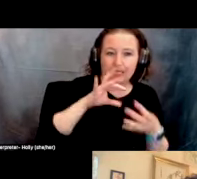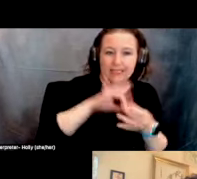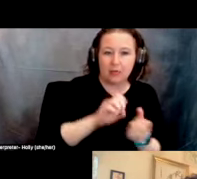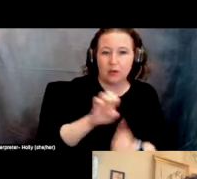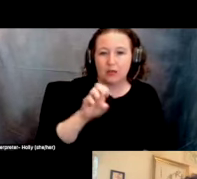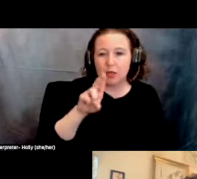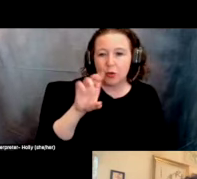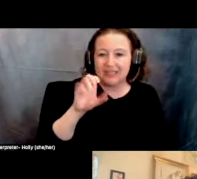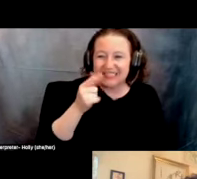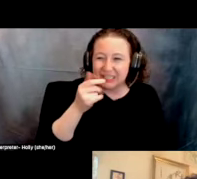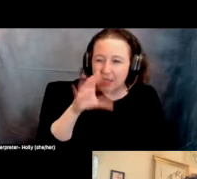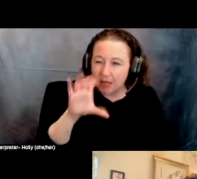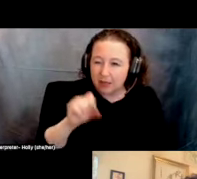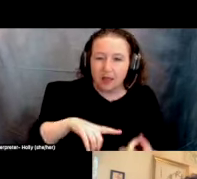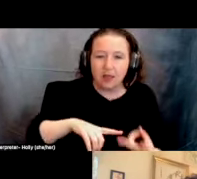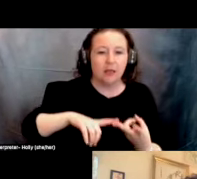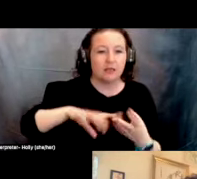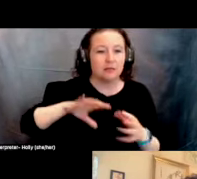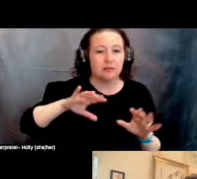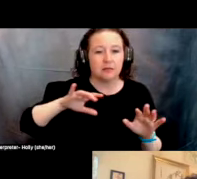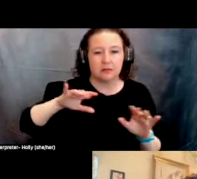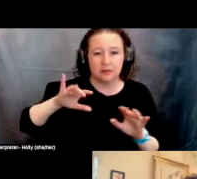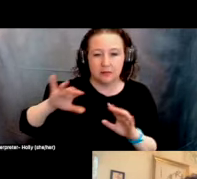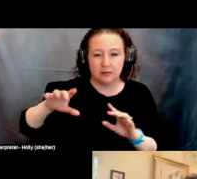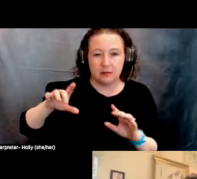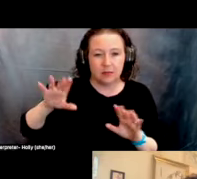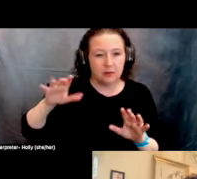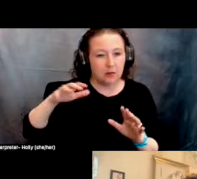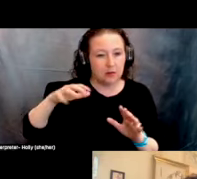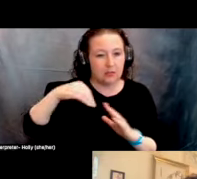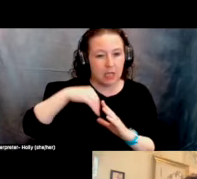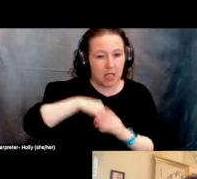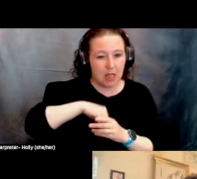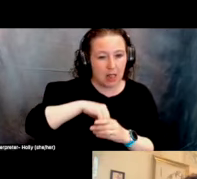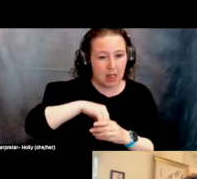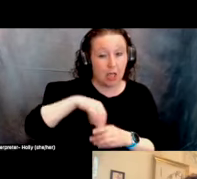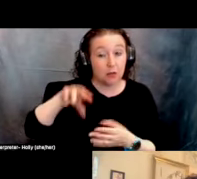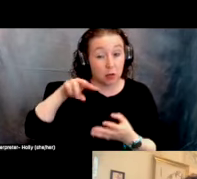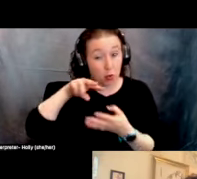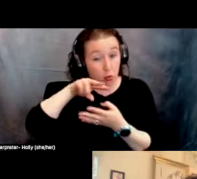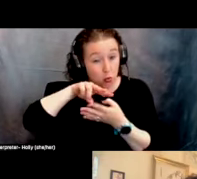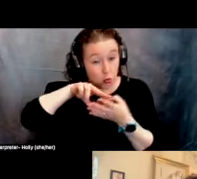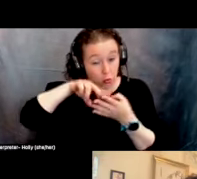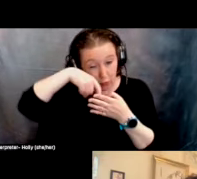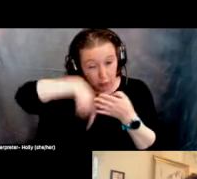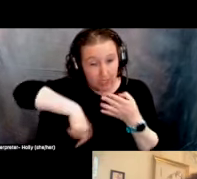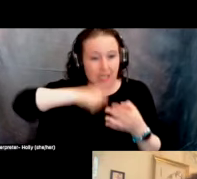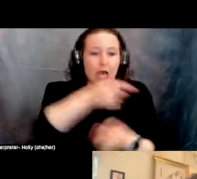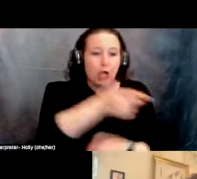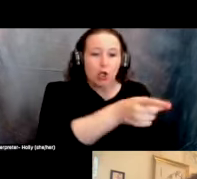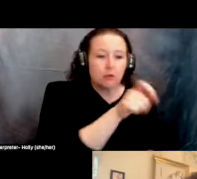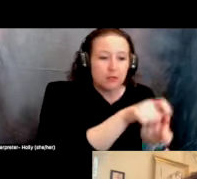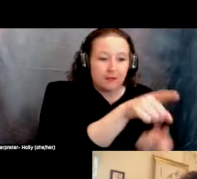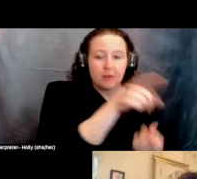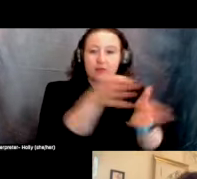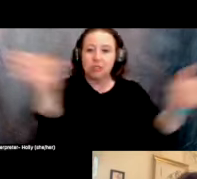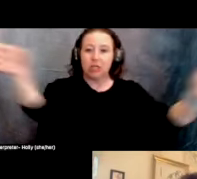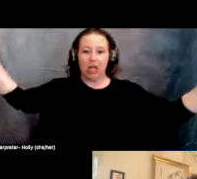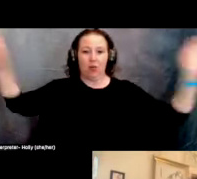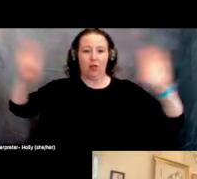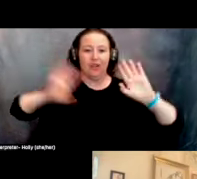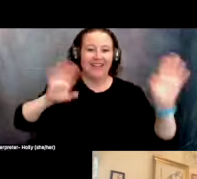insemination laws. So it's insidious. So read the fine print and between the lines. Not you, I'm talking to everyone. No. So yeah,